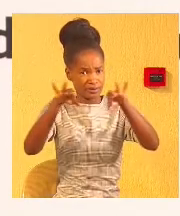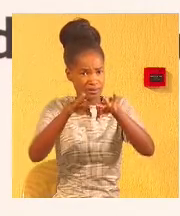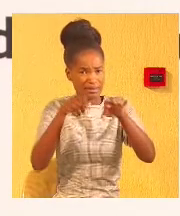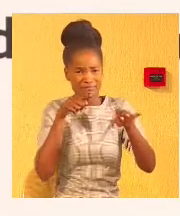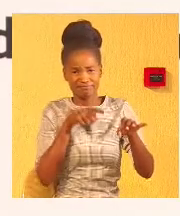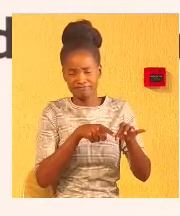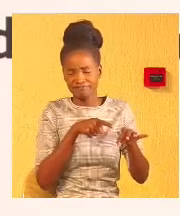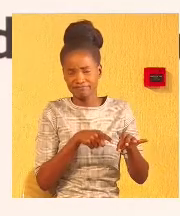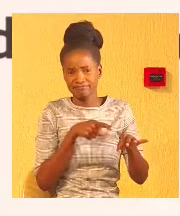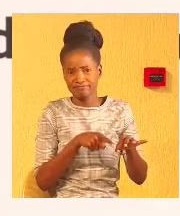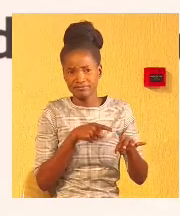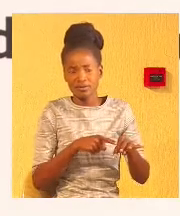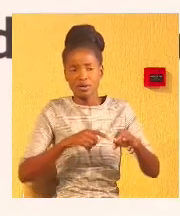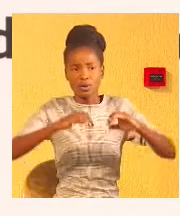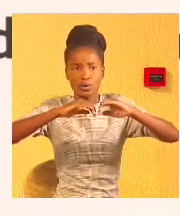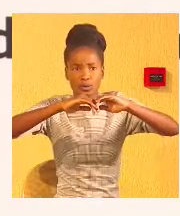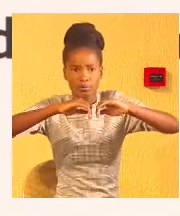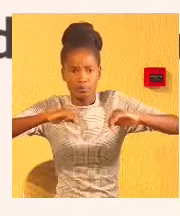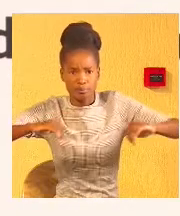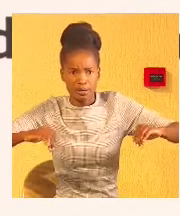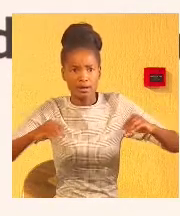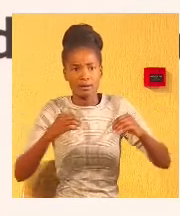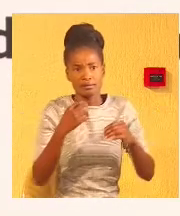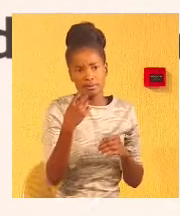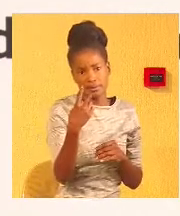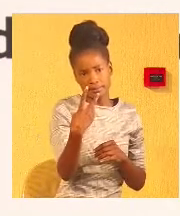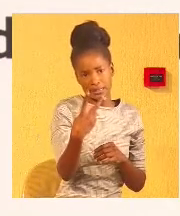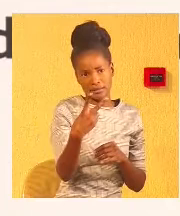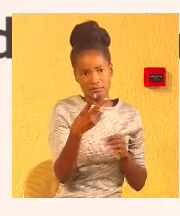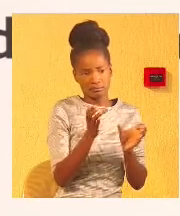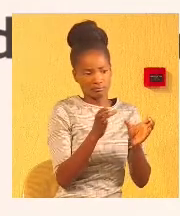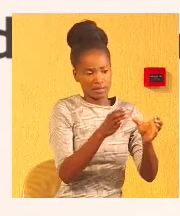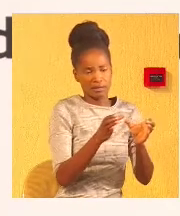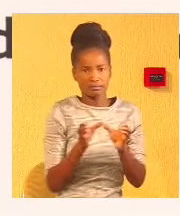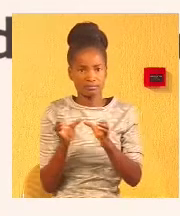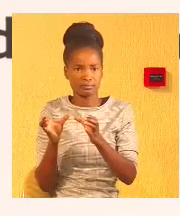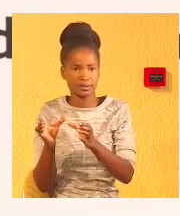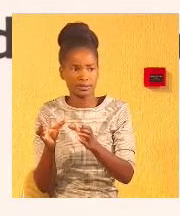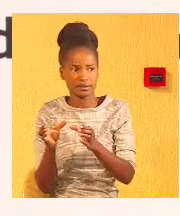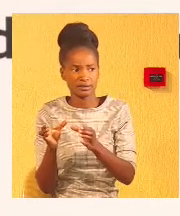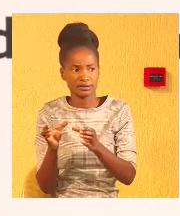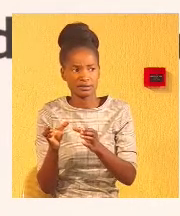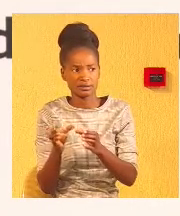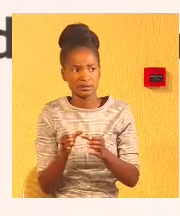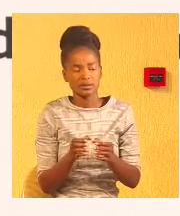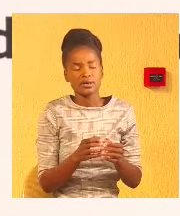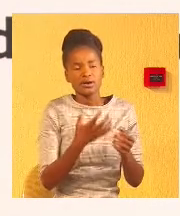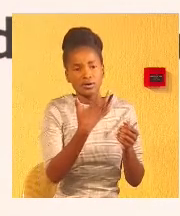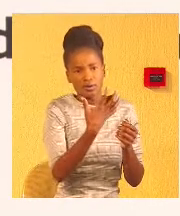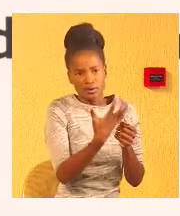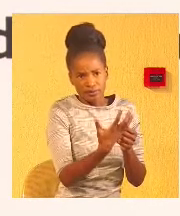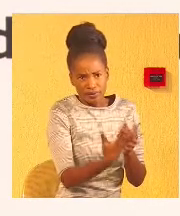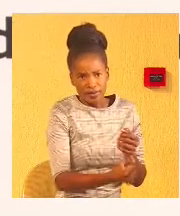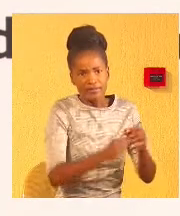sector is divided into two. You have the livestock subsector, and you